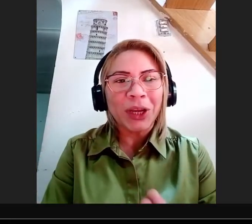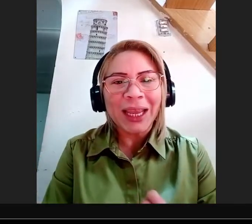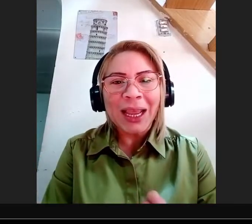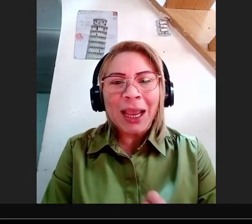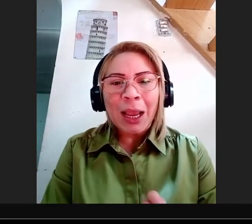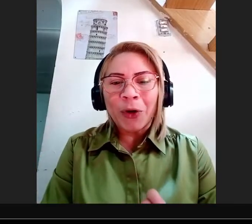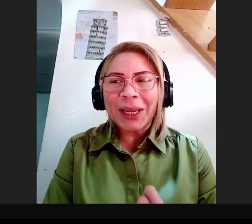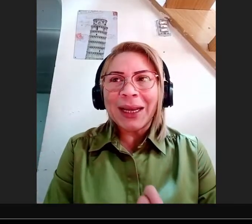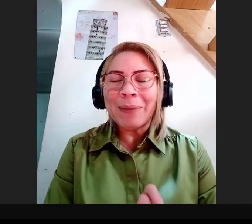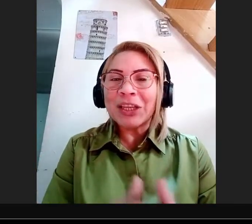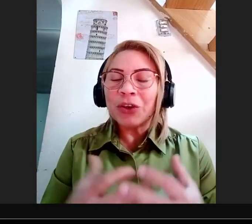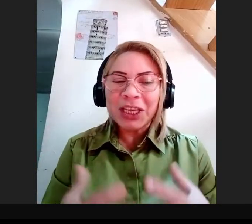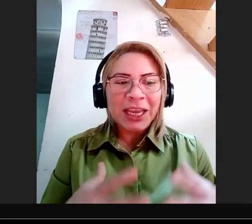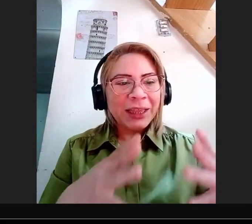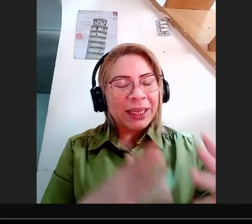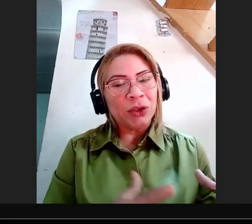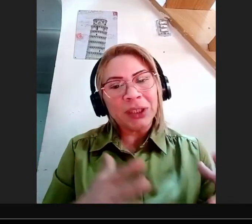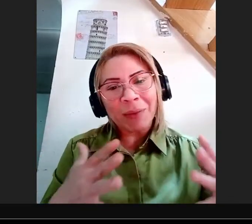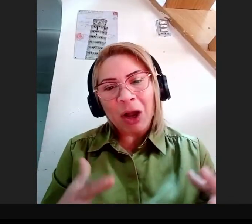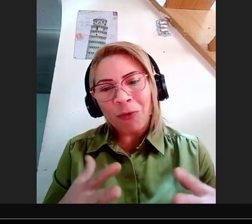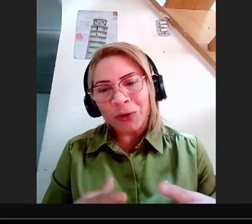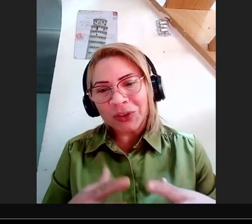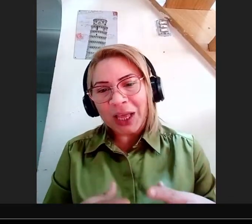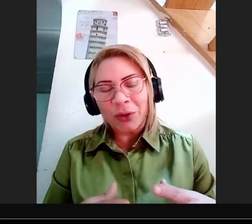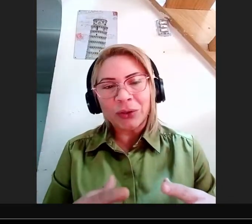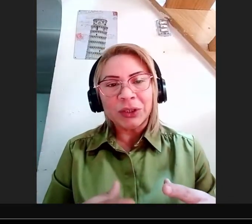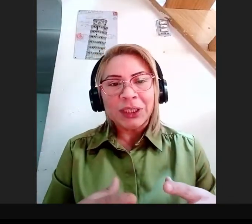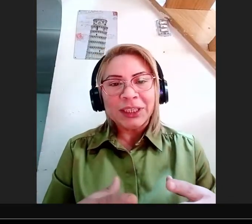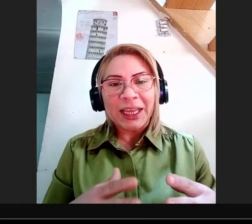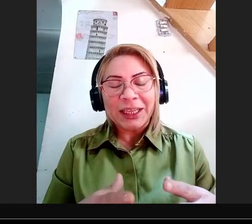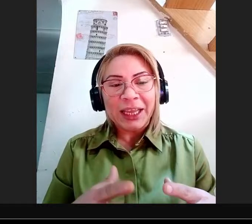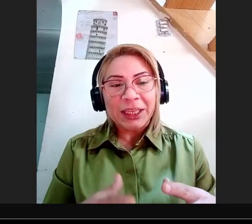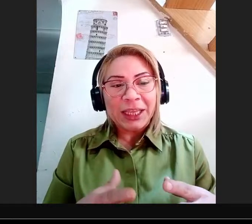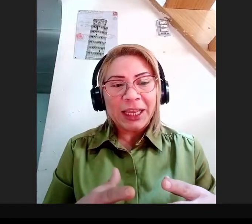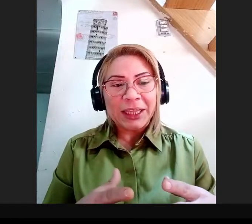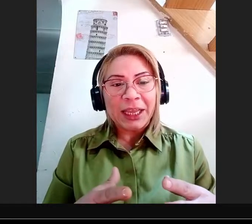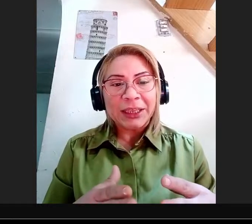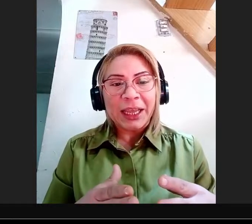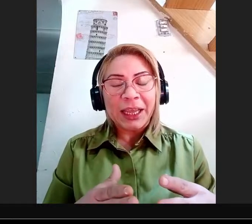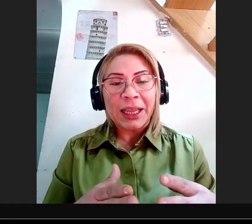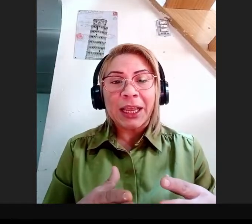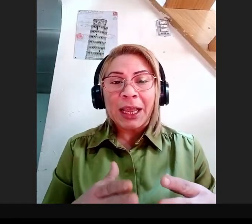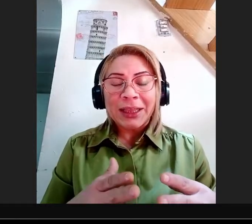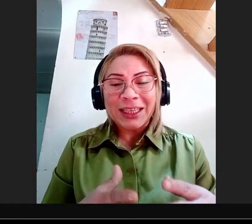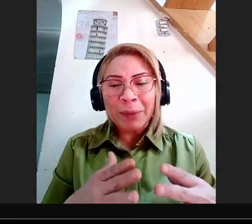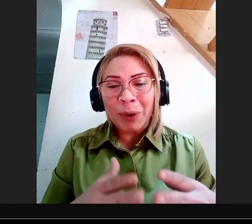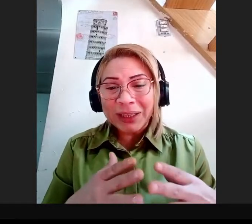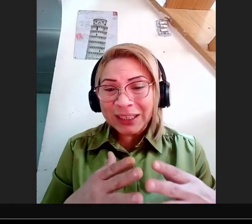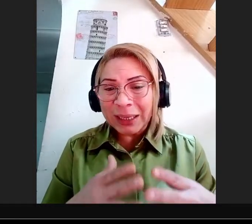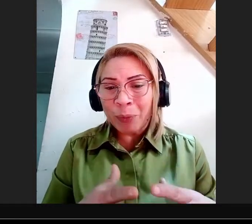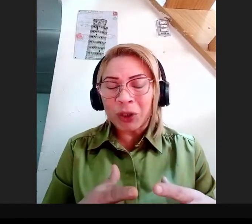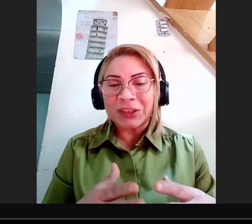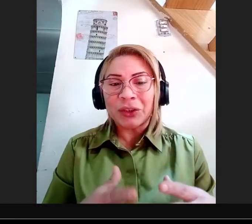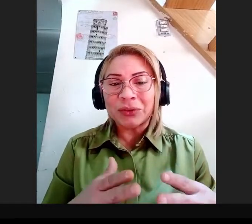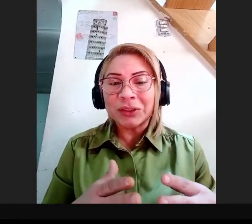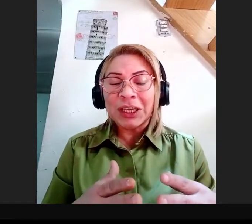stake. The people that belong to or live in that community, because most of that forced